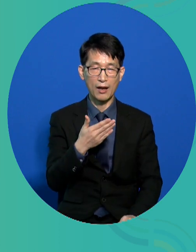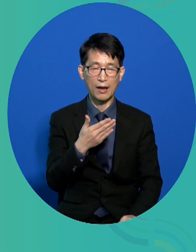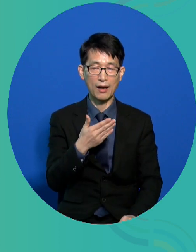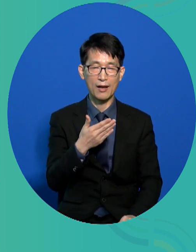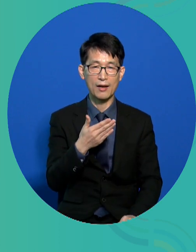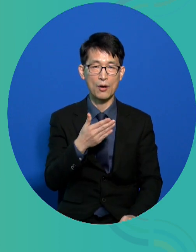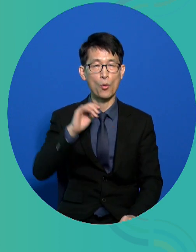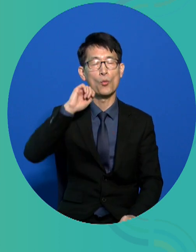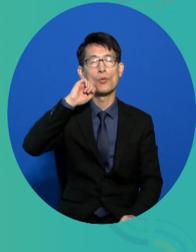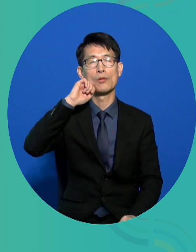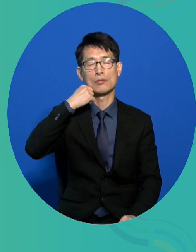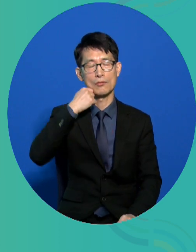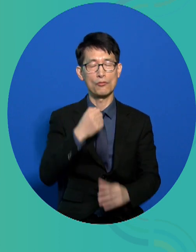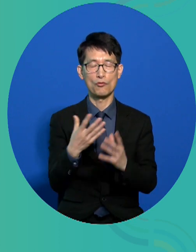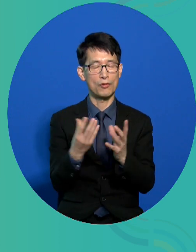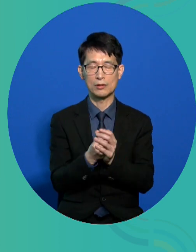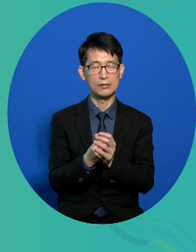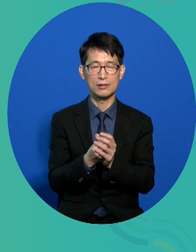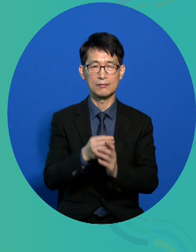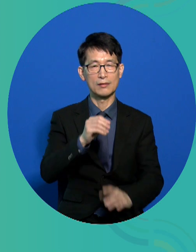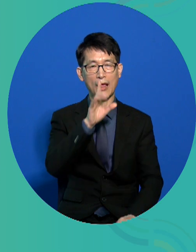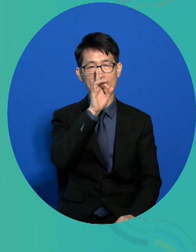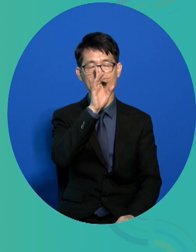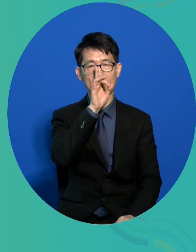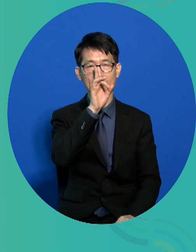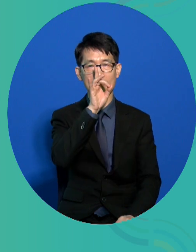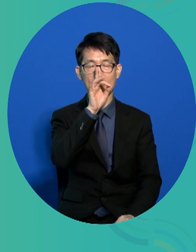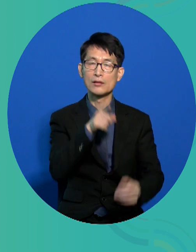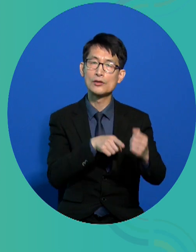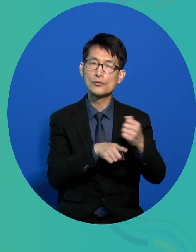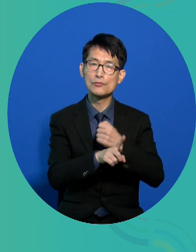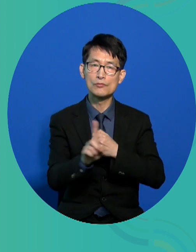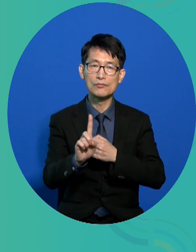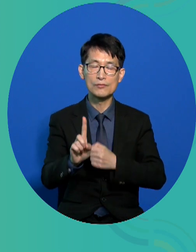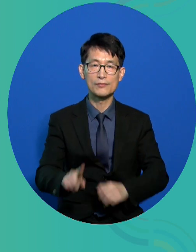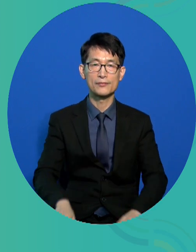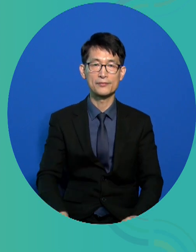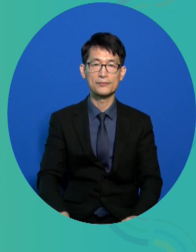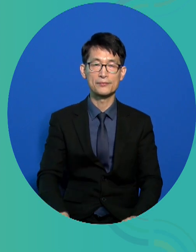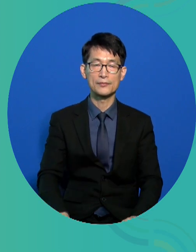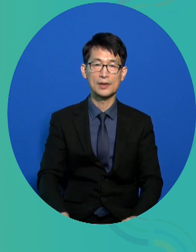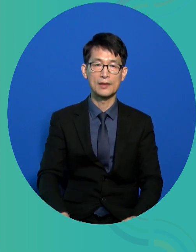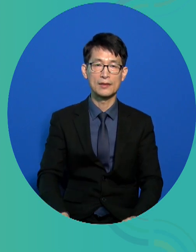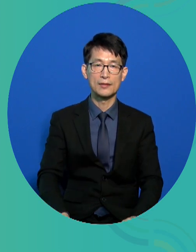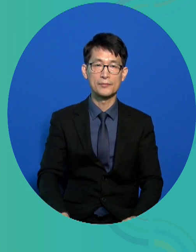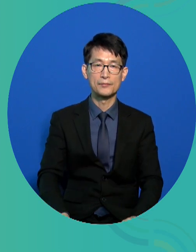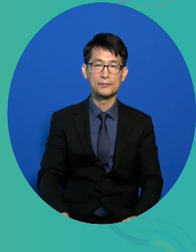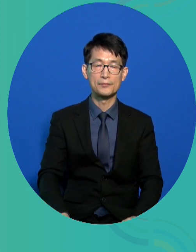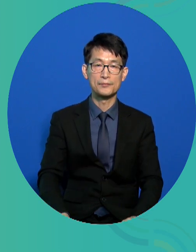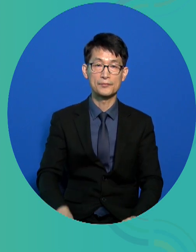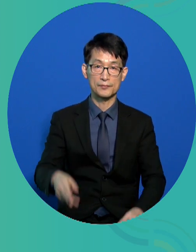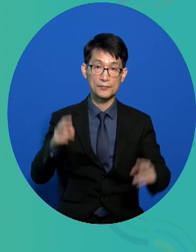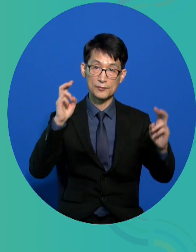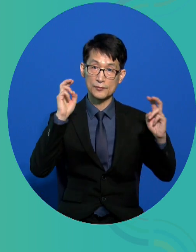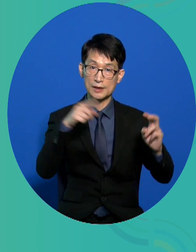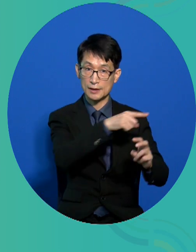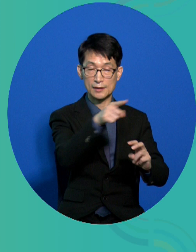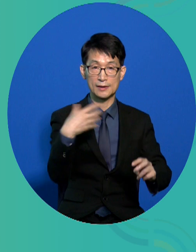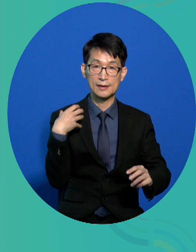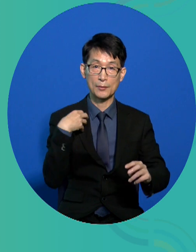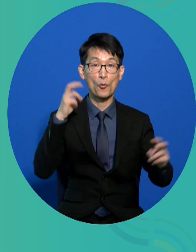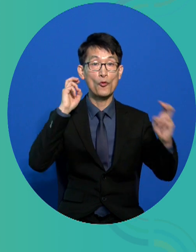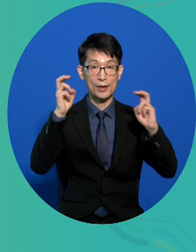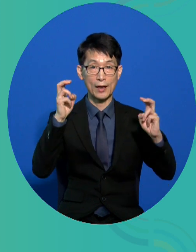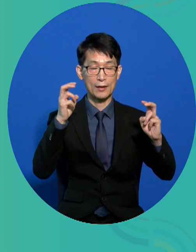to mobility of the disabled has been resolved? If it's not resolved, then what are the causes?